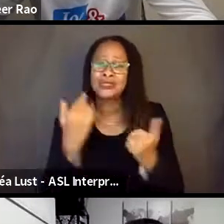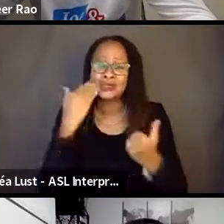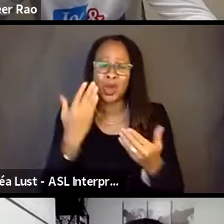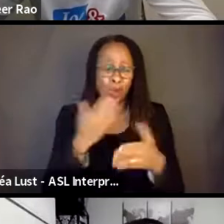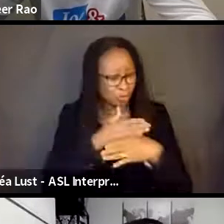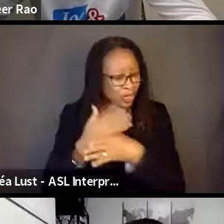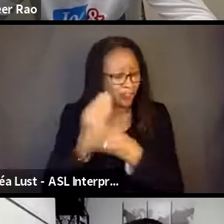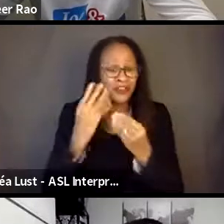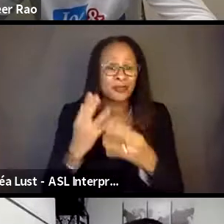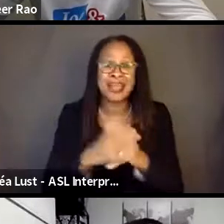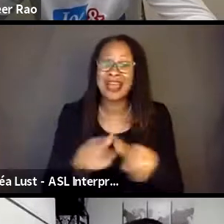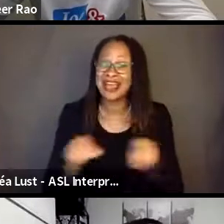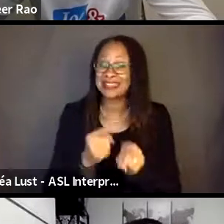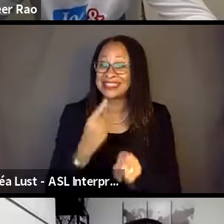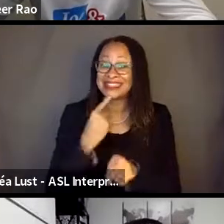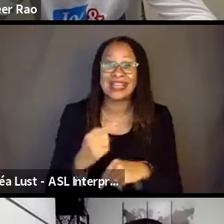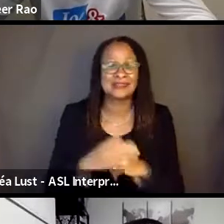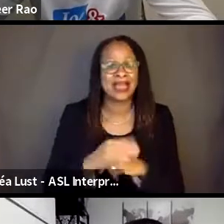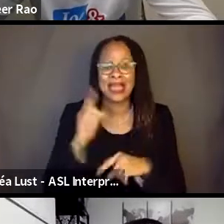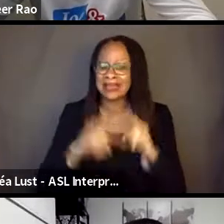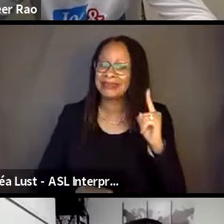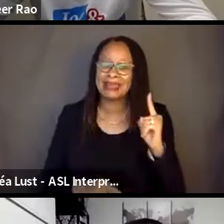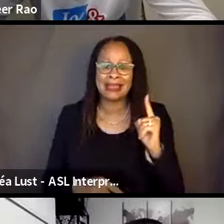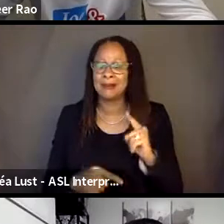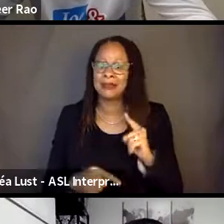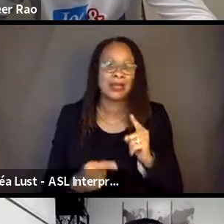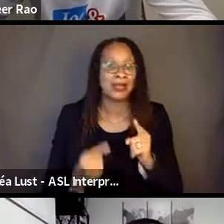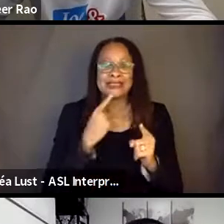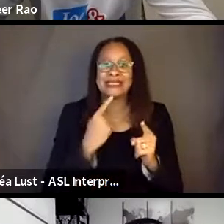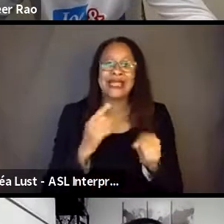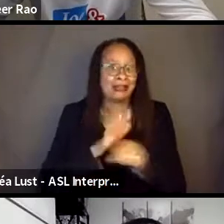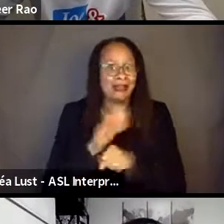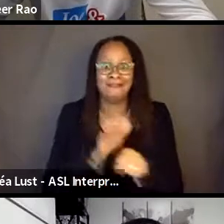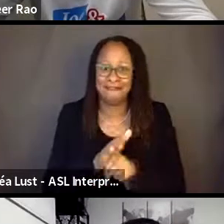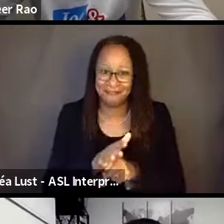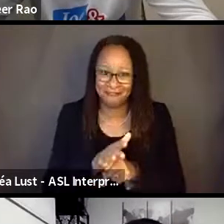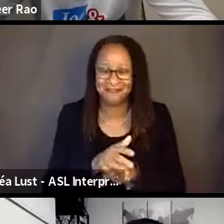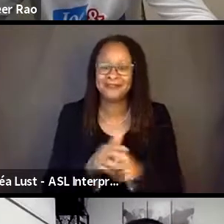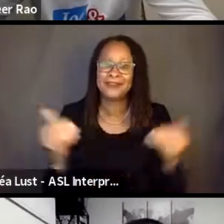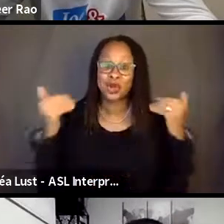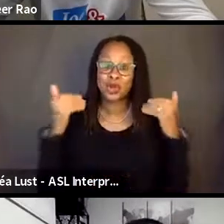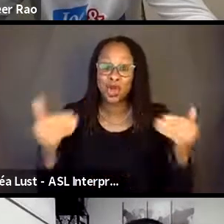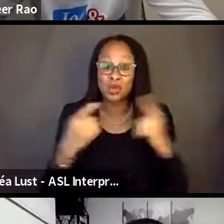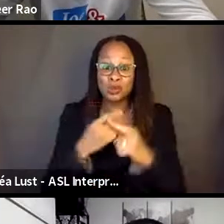been said and cannot be reiterated enough, go to